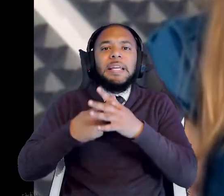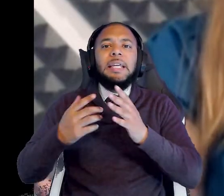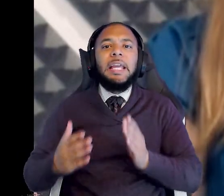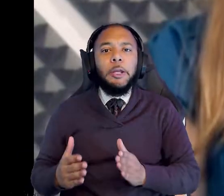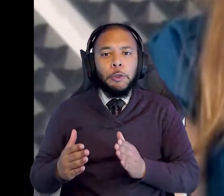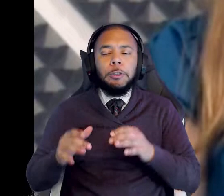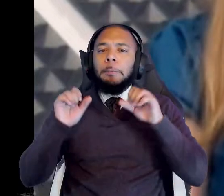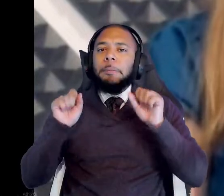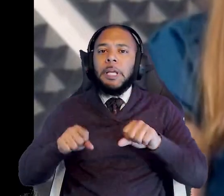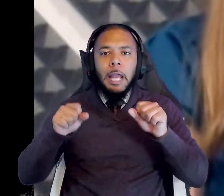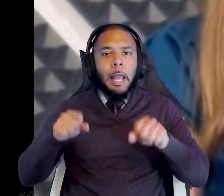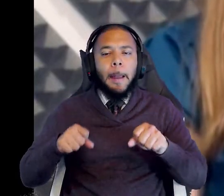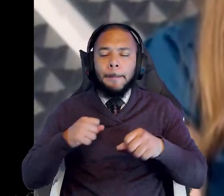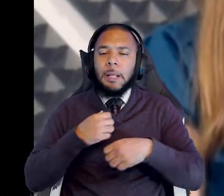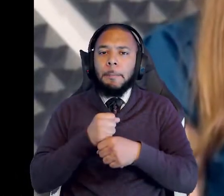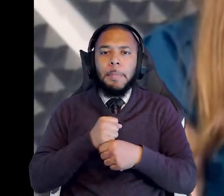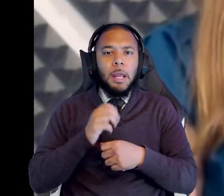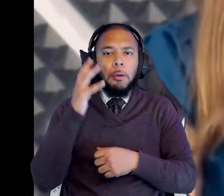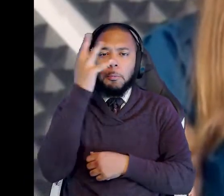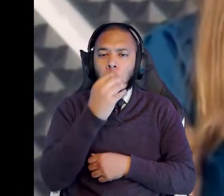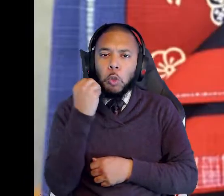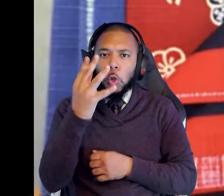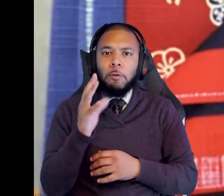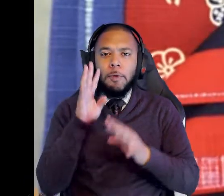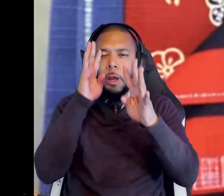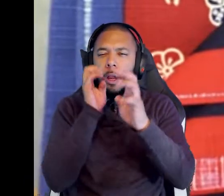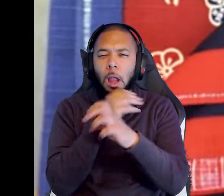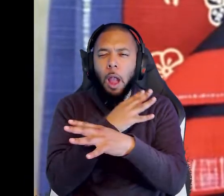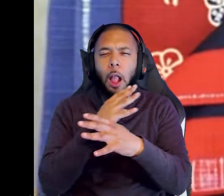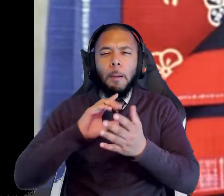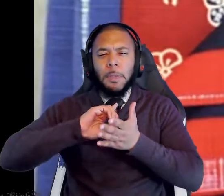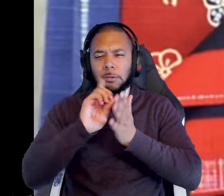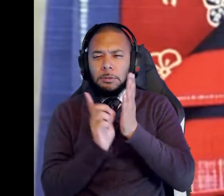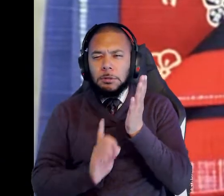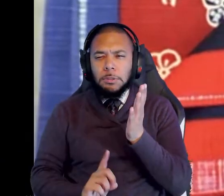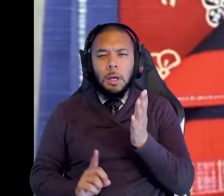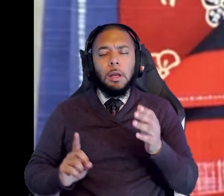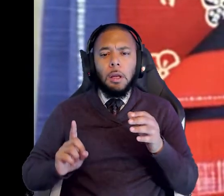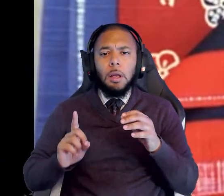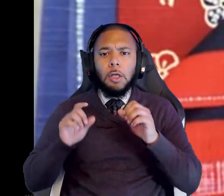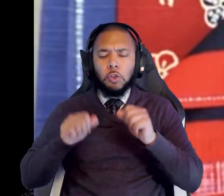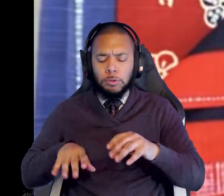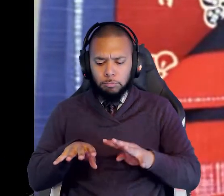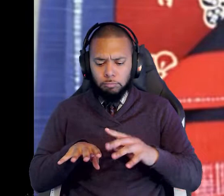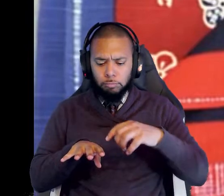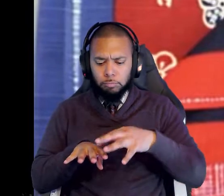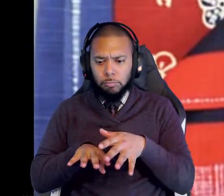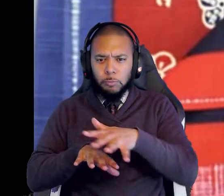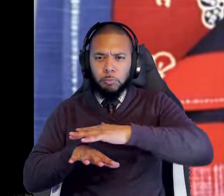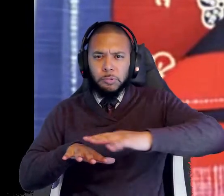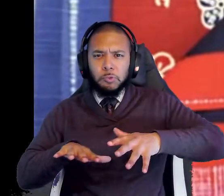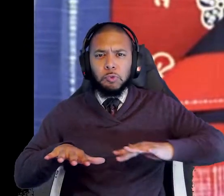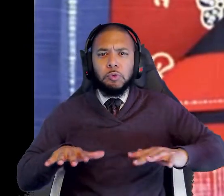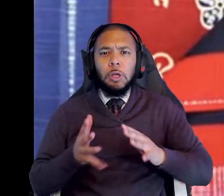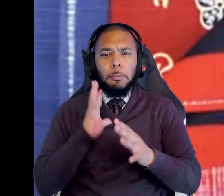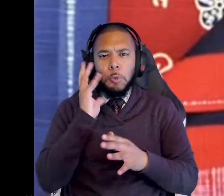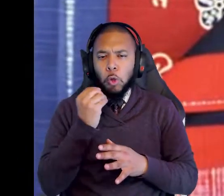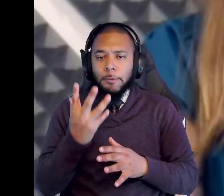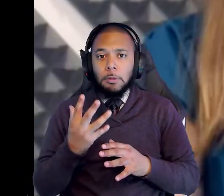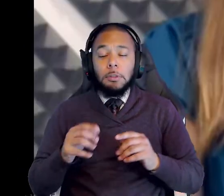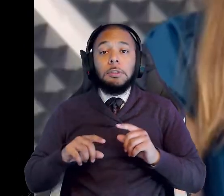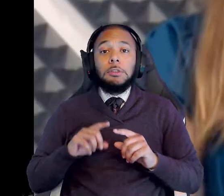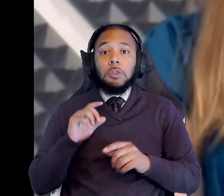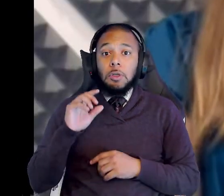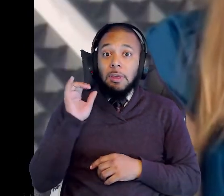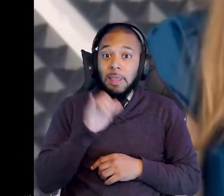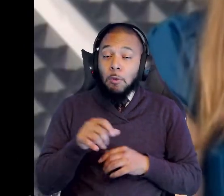even be able to weave those complex designs and beautiful blankets and tapestries. So the Jacquard loom